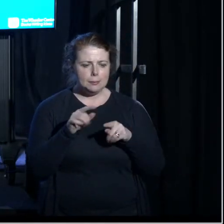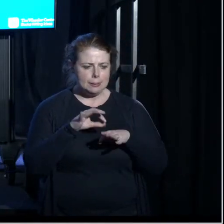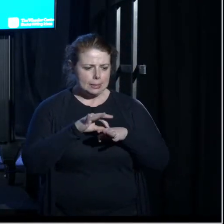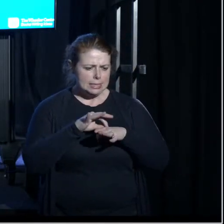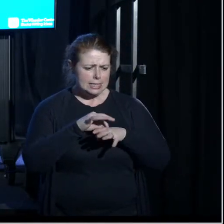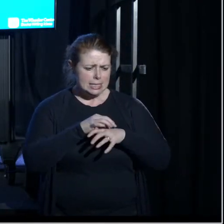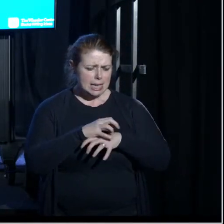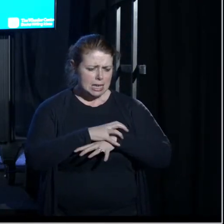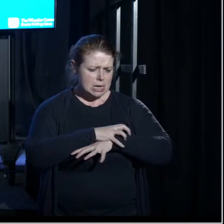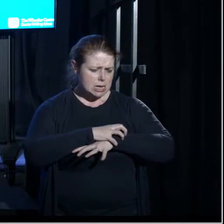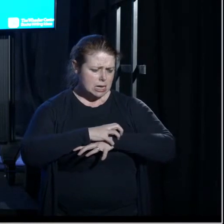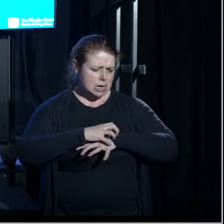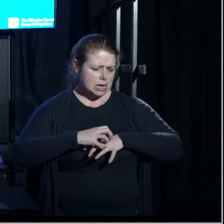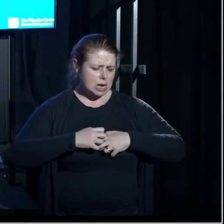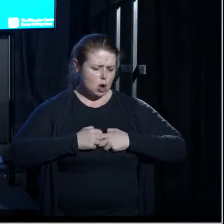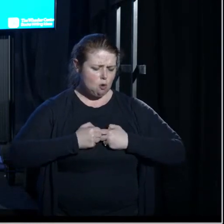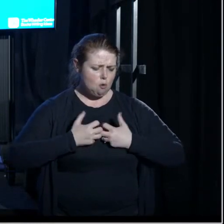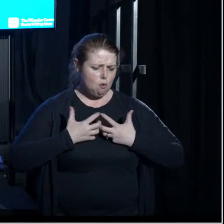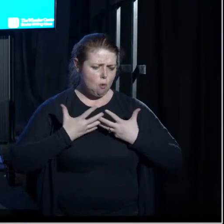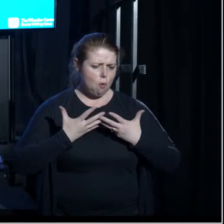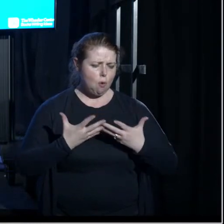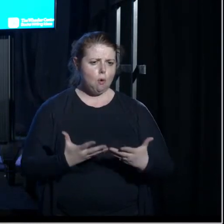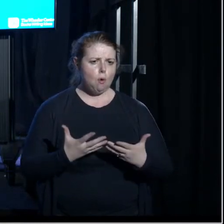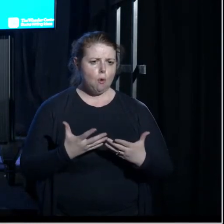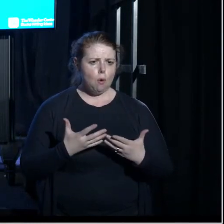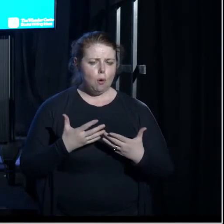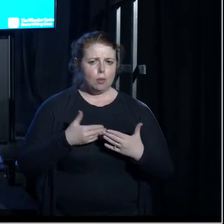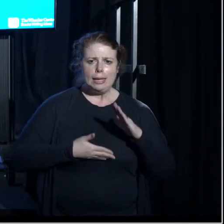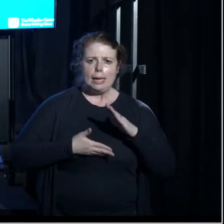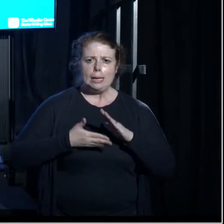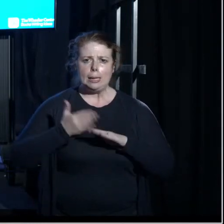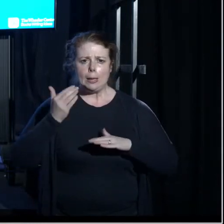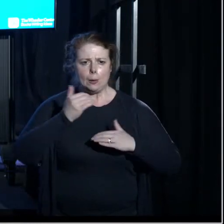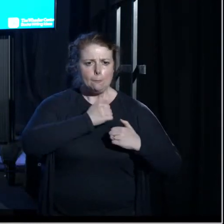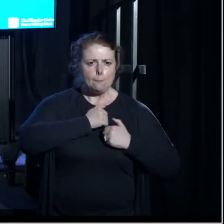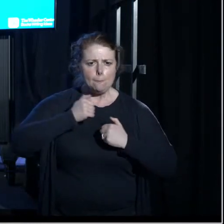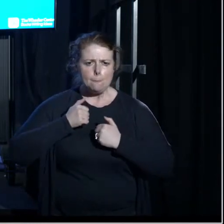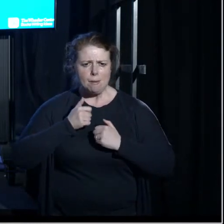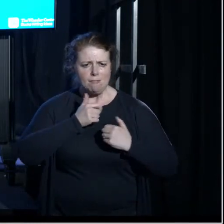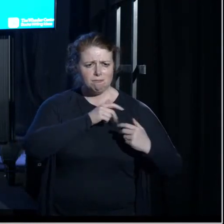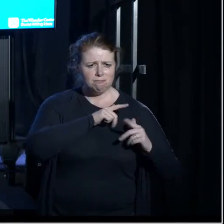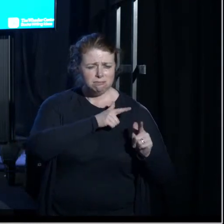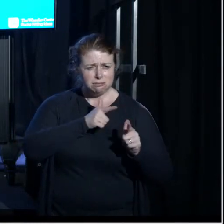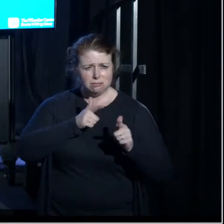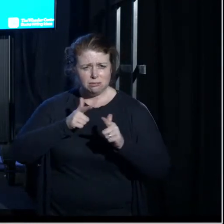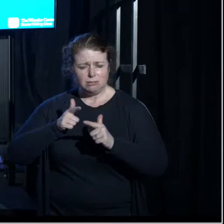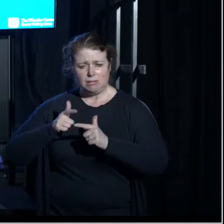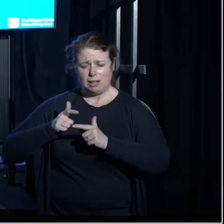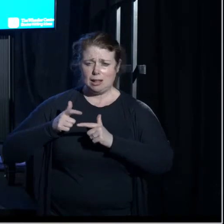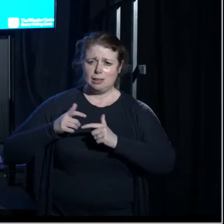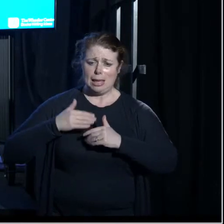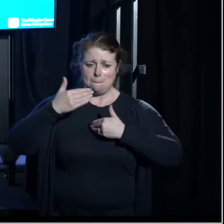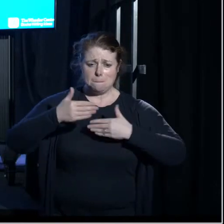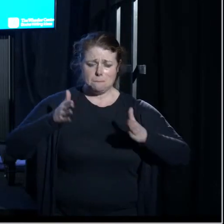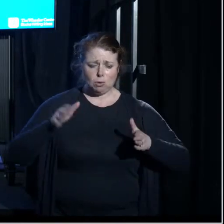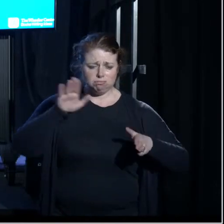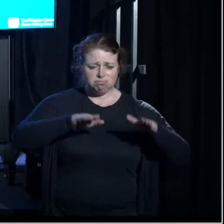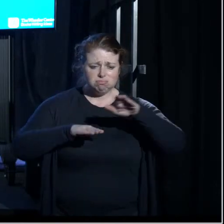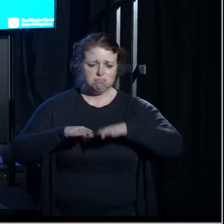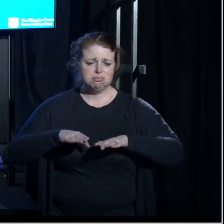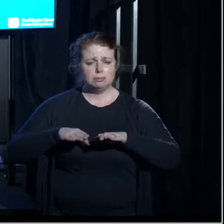drew blood for kin and country. They were packed into boxes, wood beaten with nails, their airless